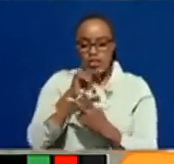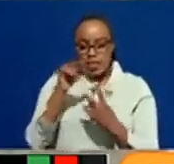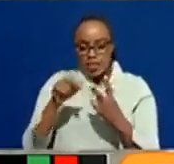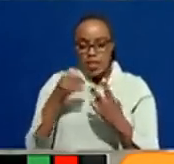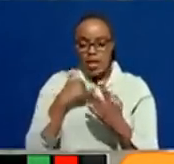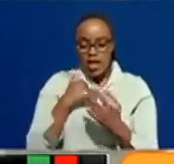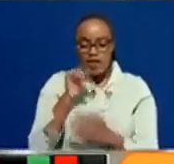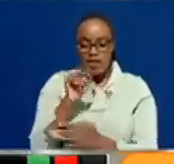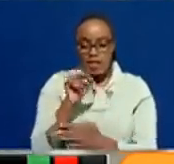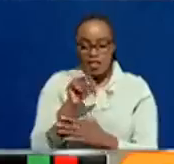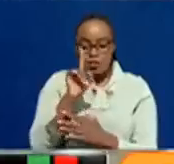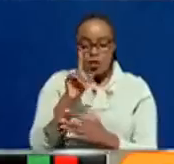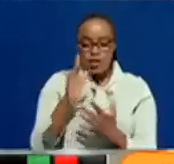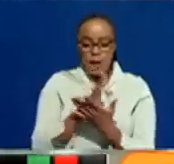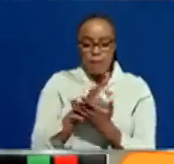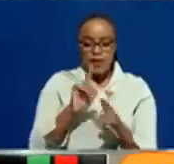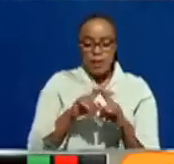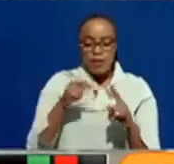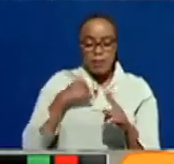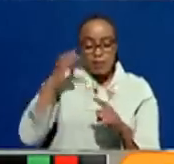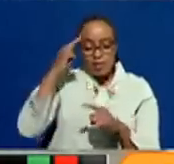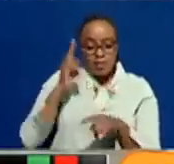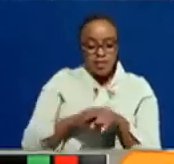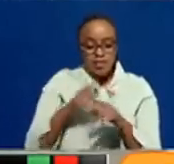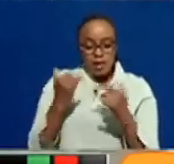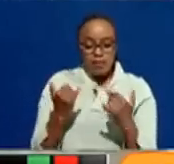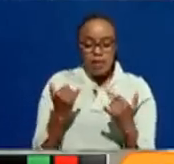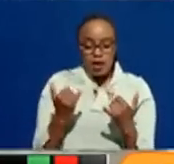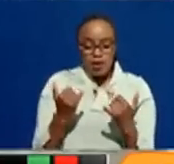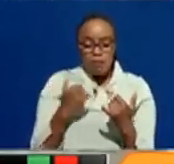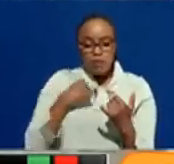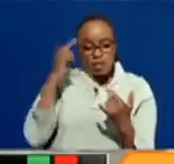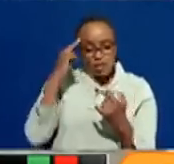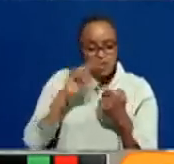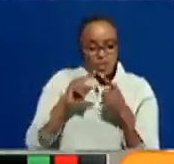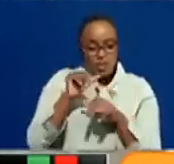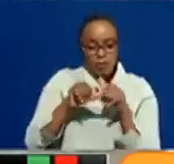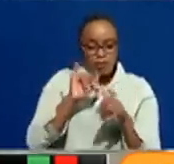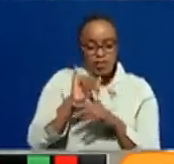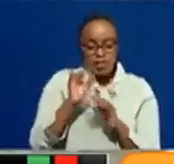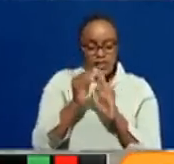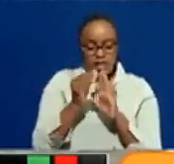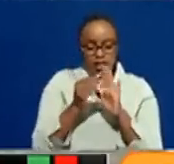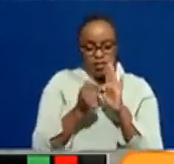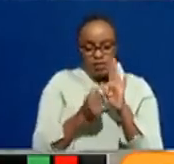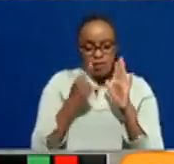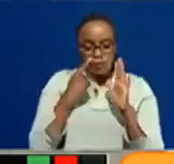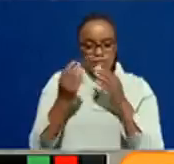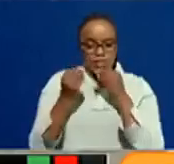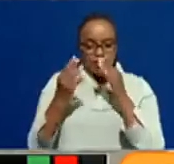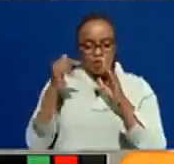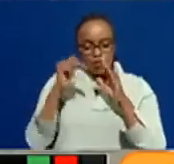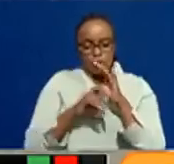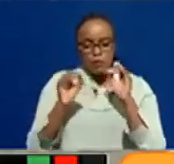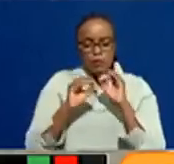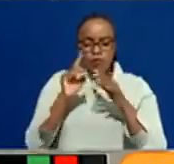Now, that's one part. But I think at this point, I would think about it as just the headlines. I don't see the details in